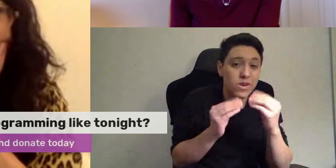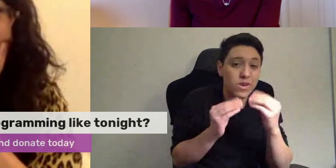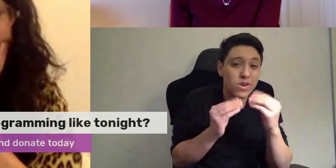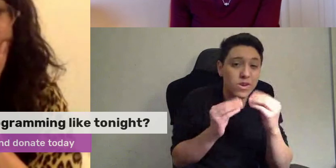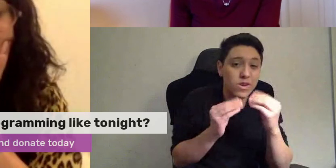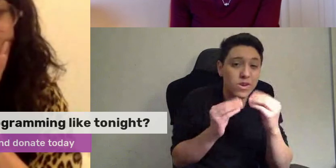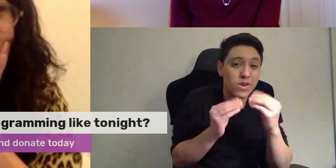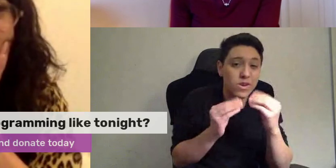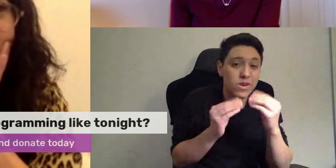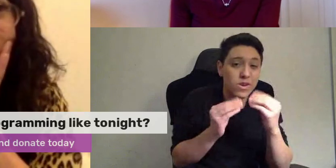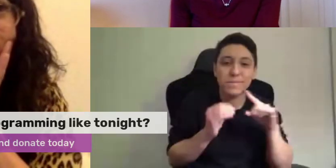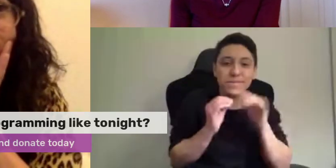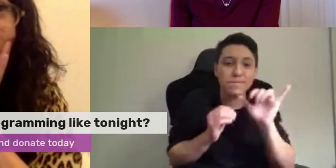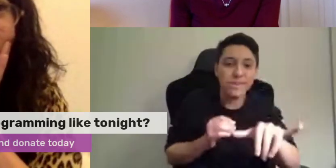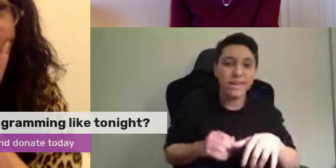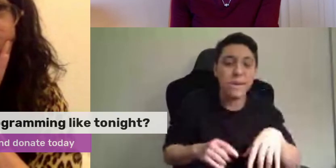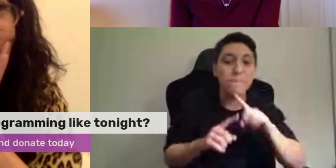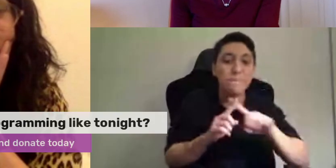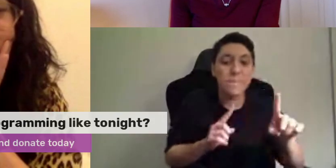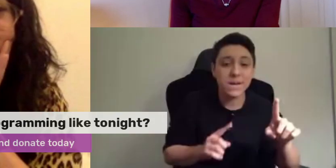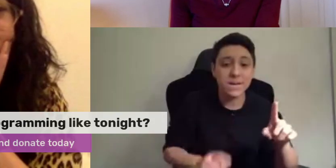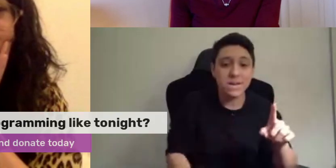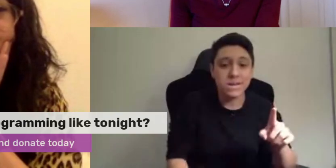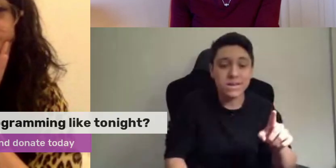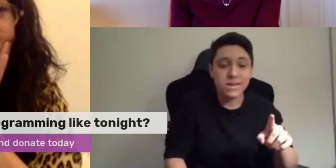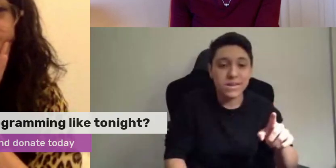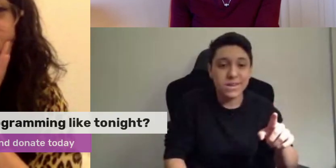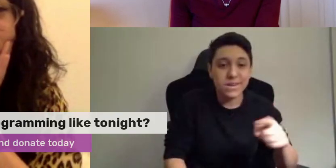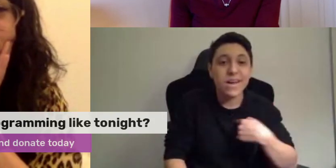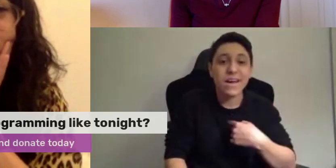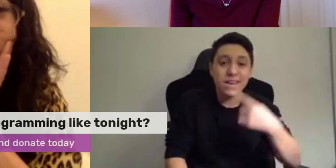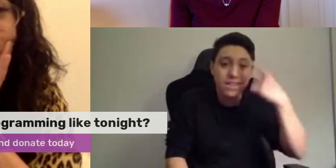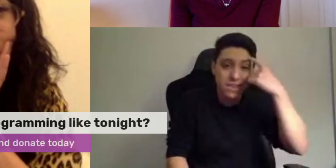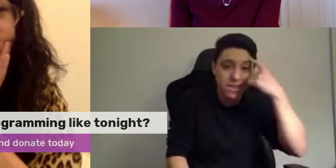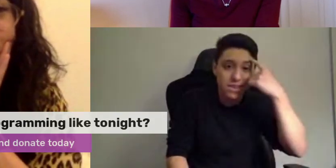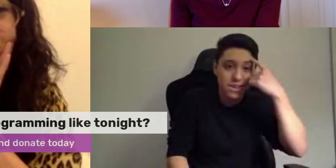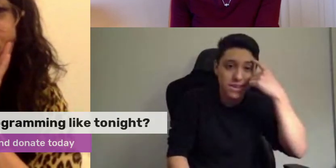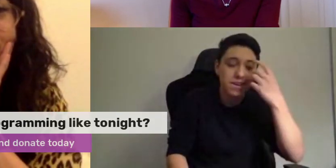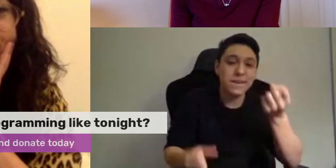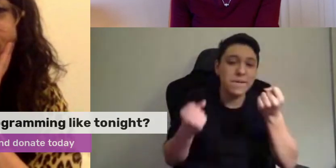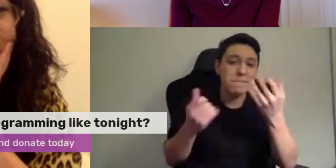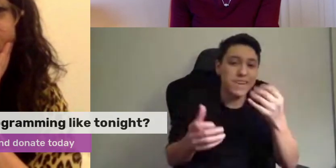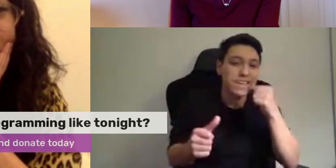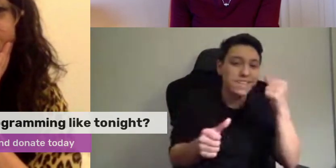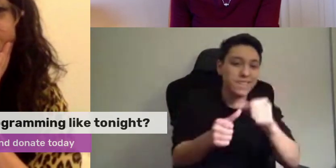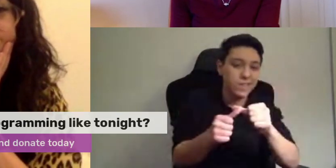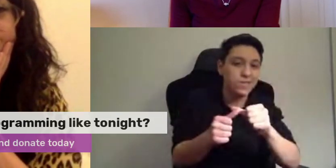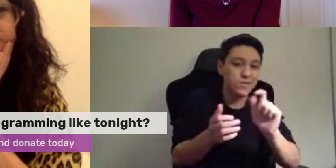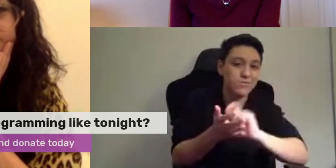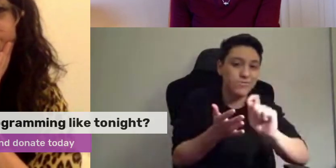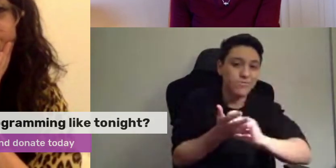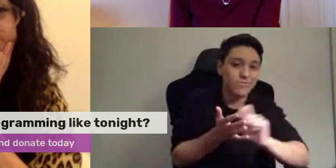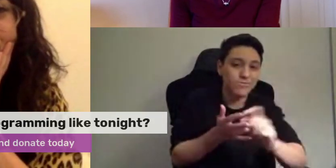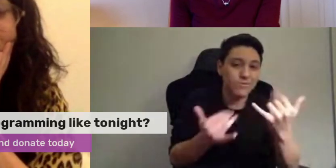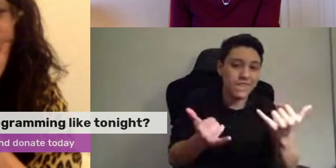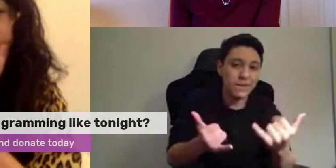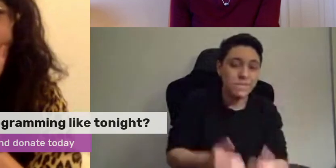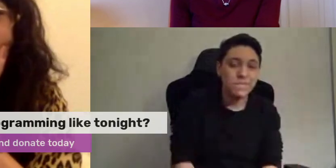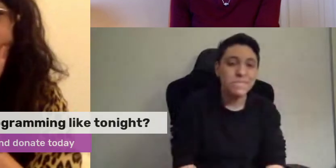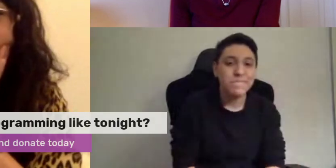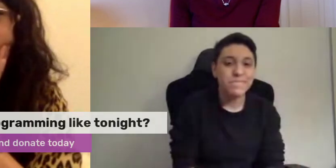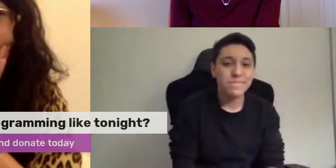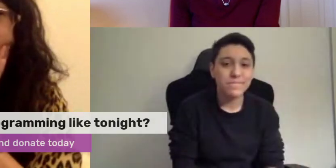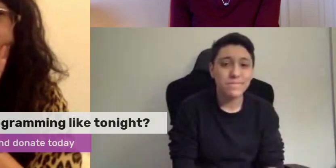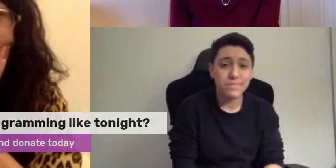commentary on that, but I do think there are lots of letters being written right now, for sure. Do you